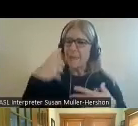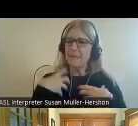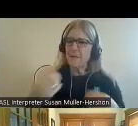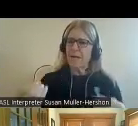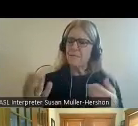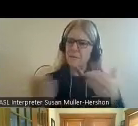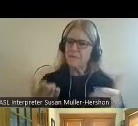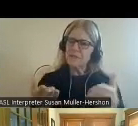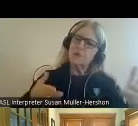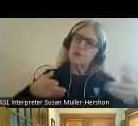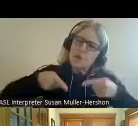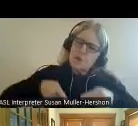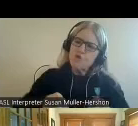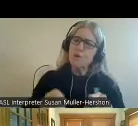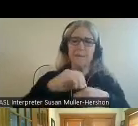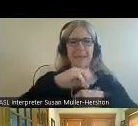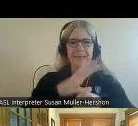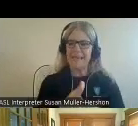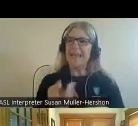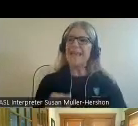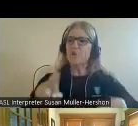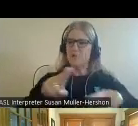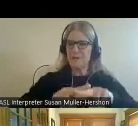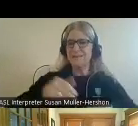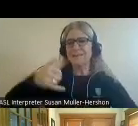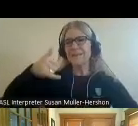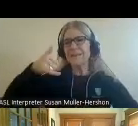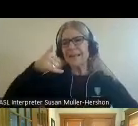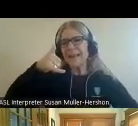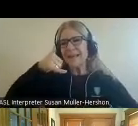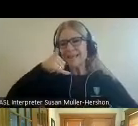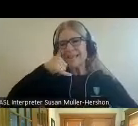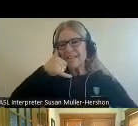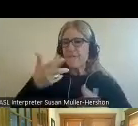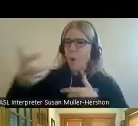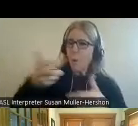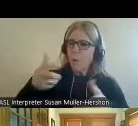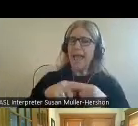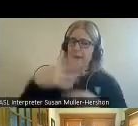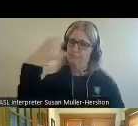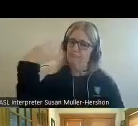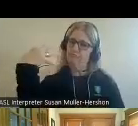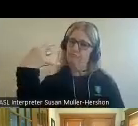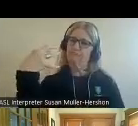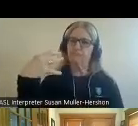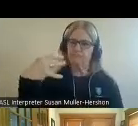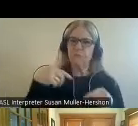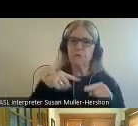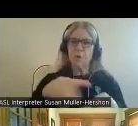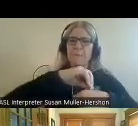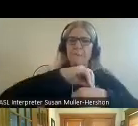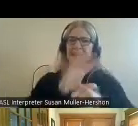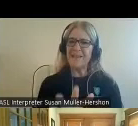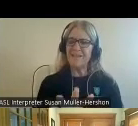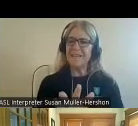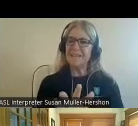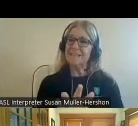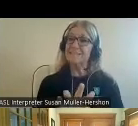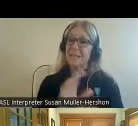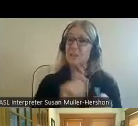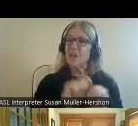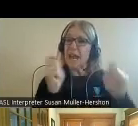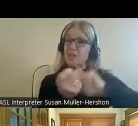pandemic, specifically increase in the use of telehealth, and how that's important in terms of changing our access to mental health